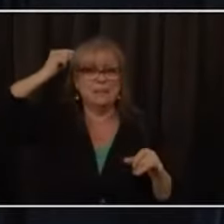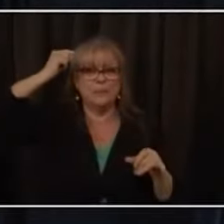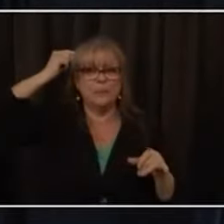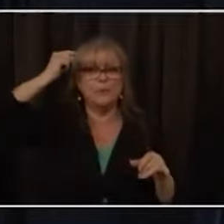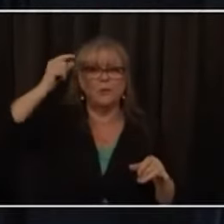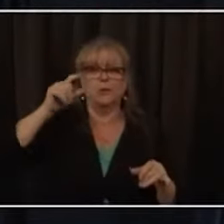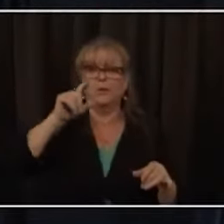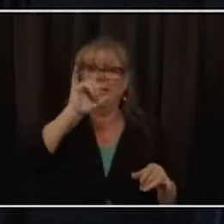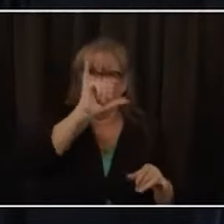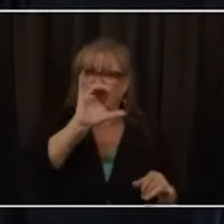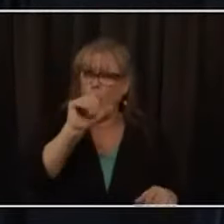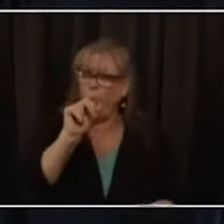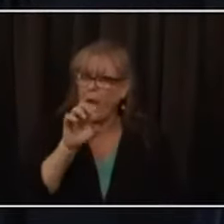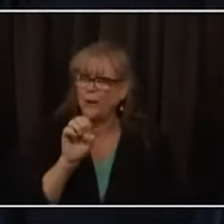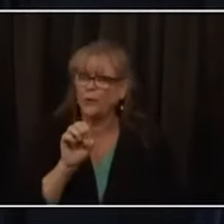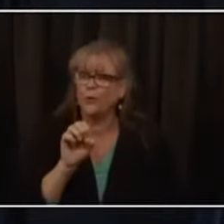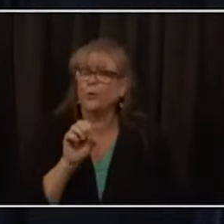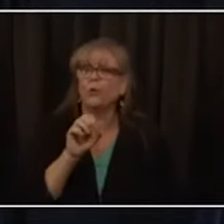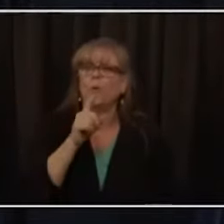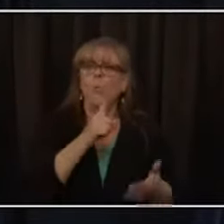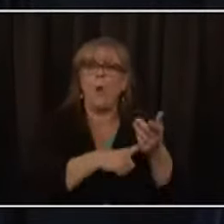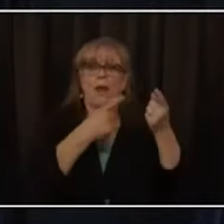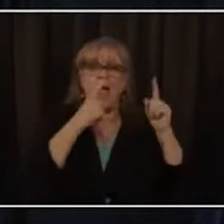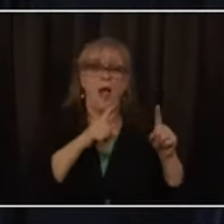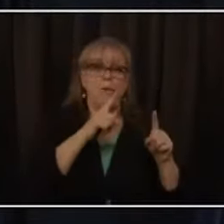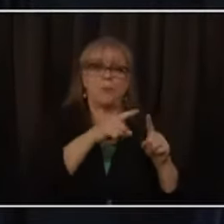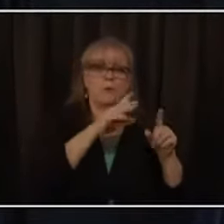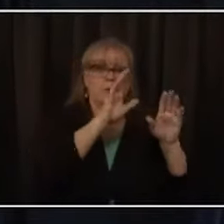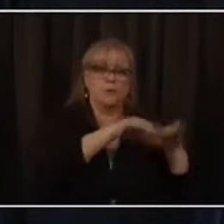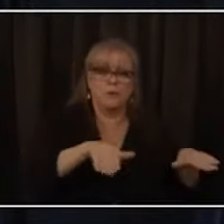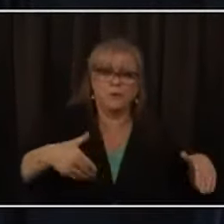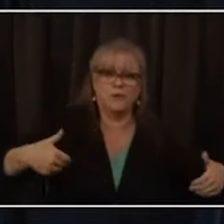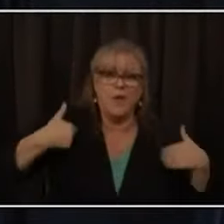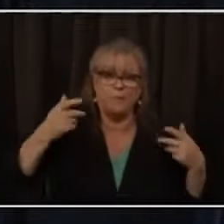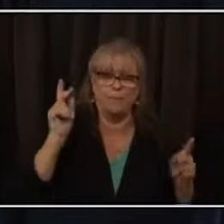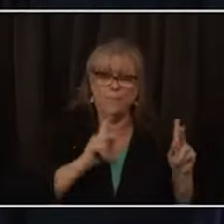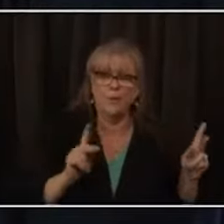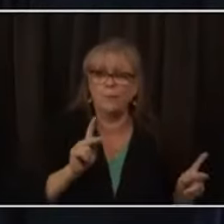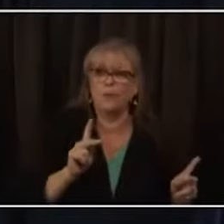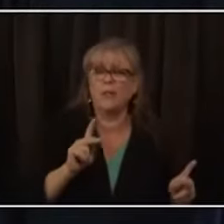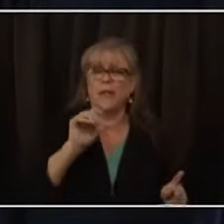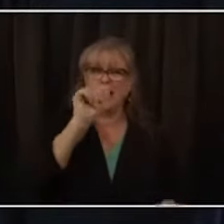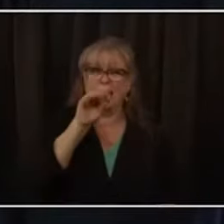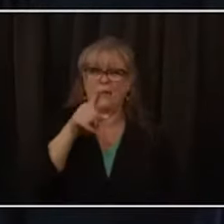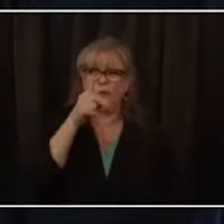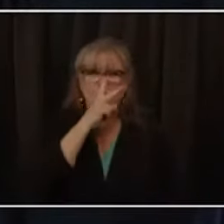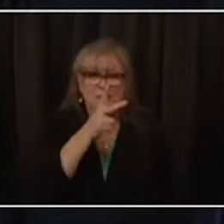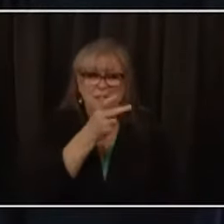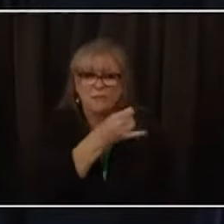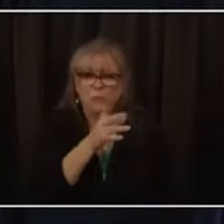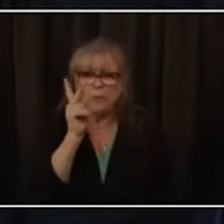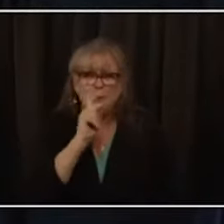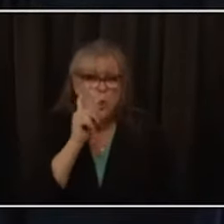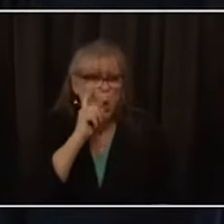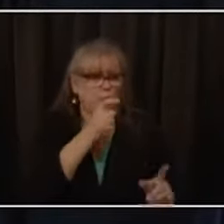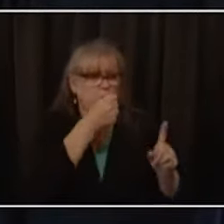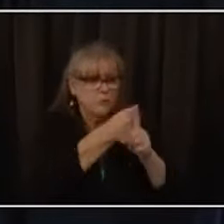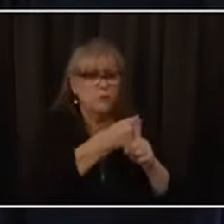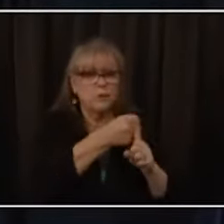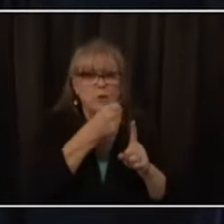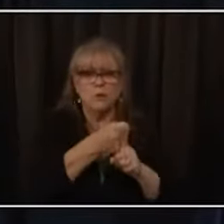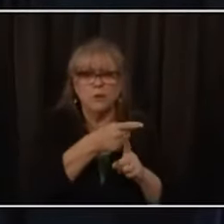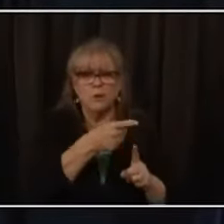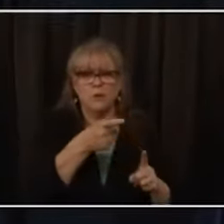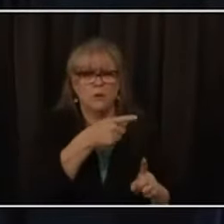and so if you see a group of them, it causes one to pause and say, well, why is this group happening? Let's look a little